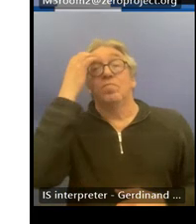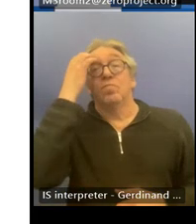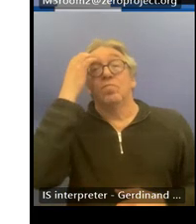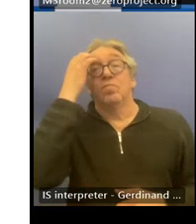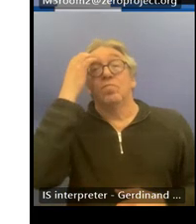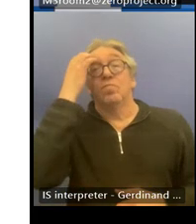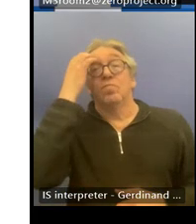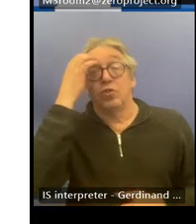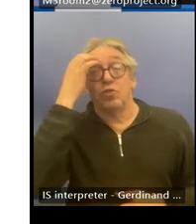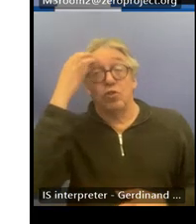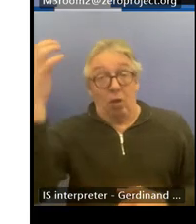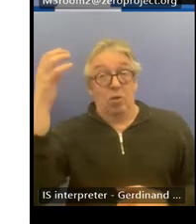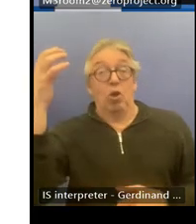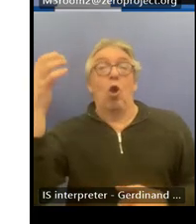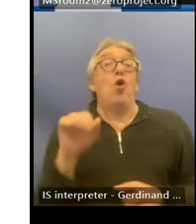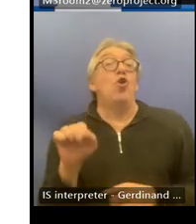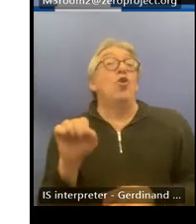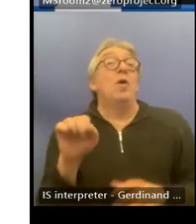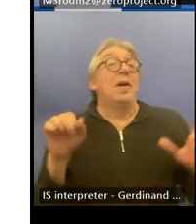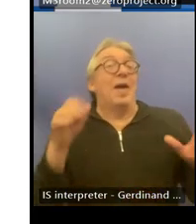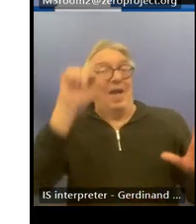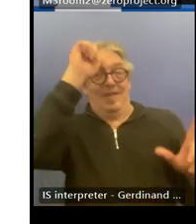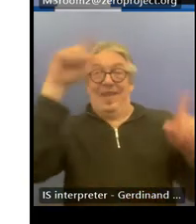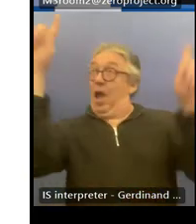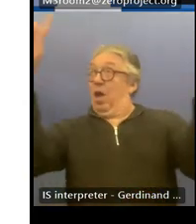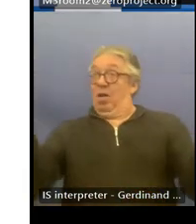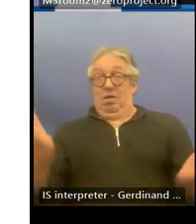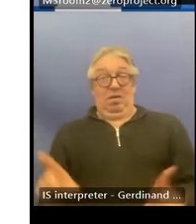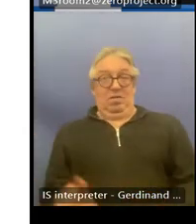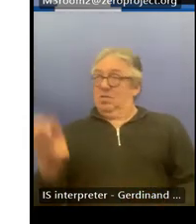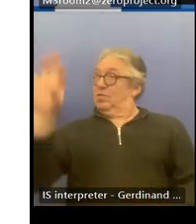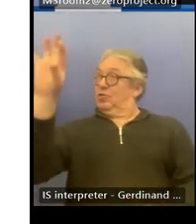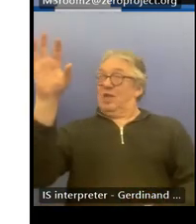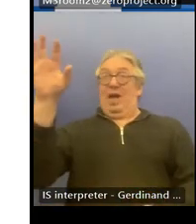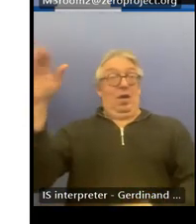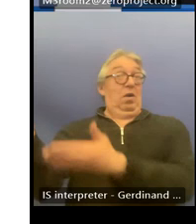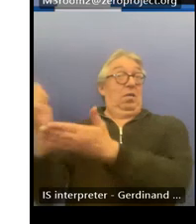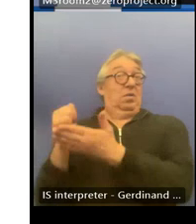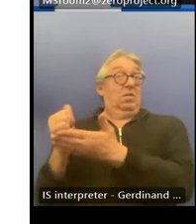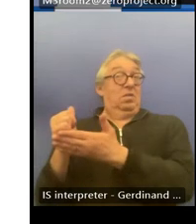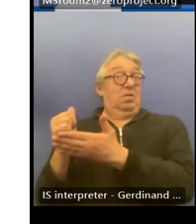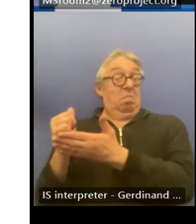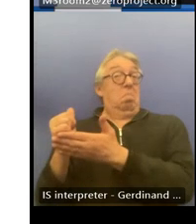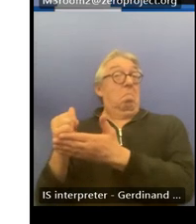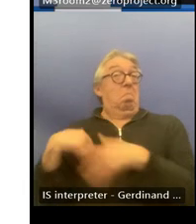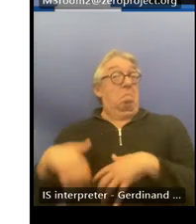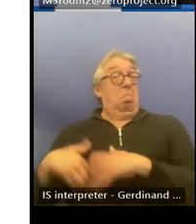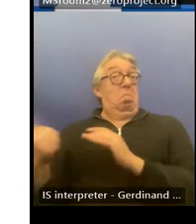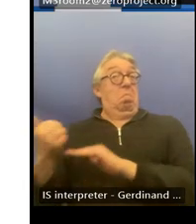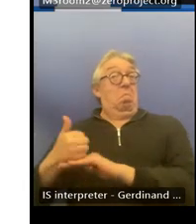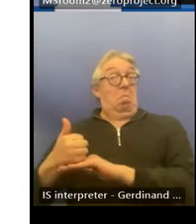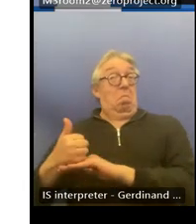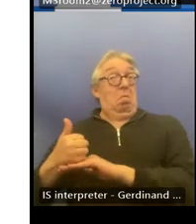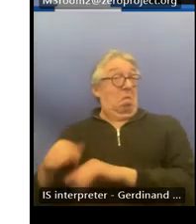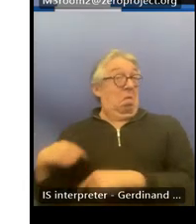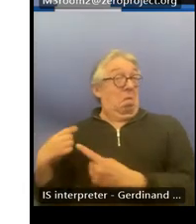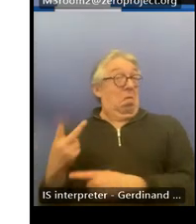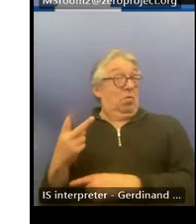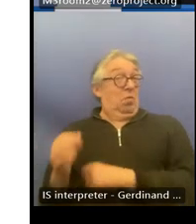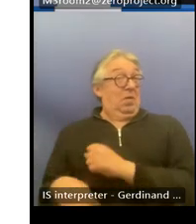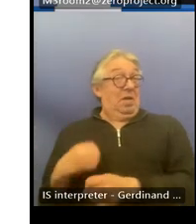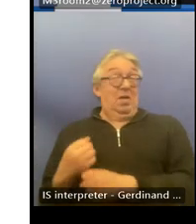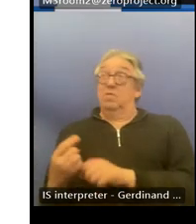other regions, other states in India, because it is a replicable, scalable model that we've created over the two decades. It's very simple. It's